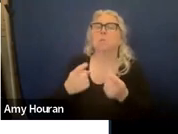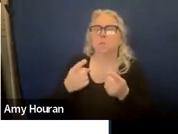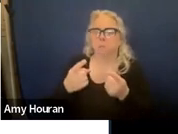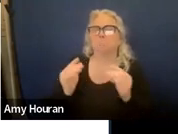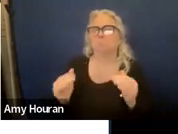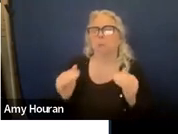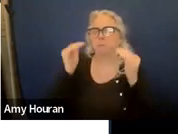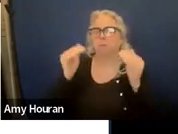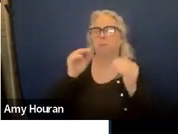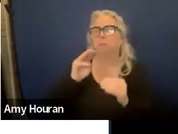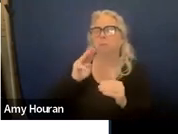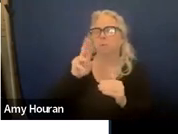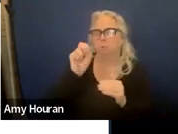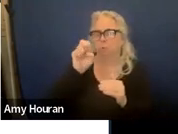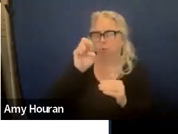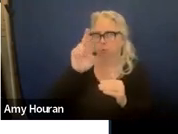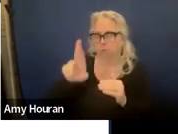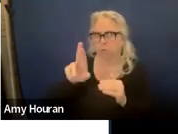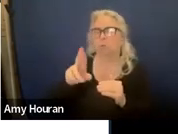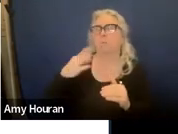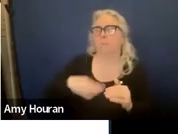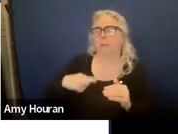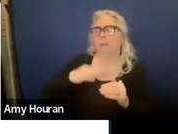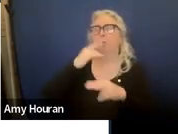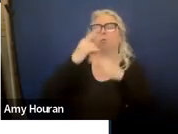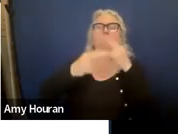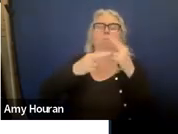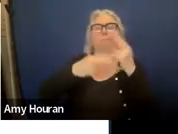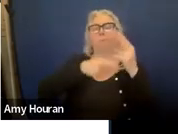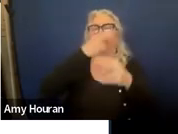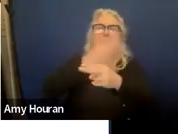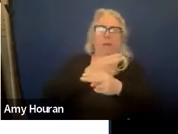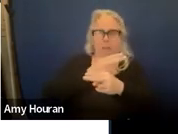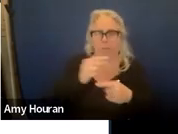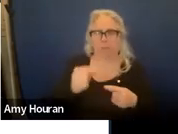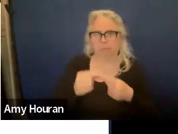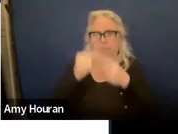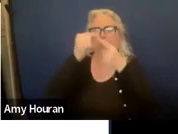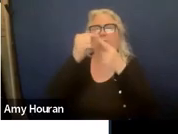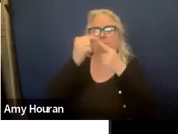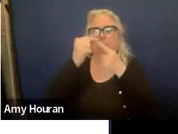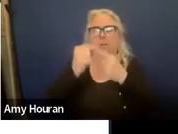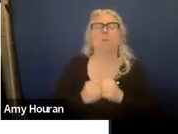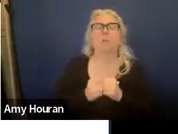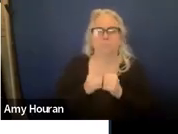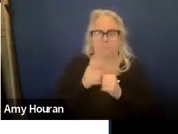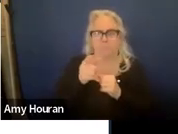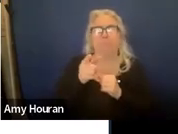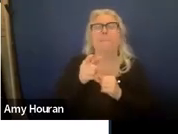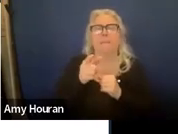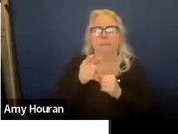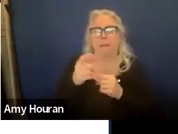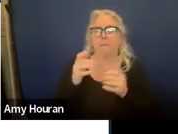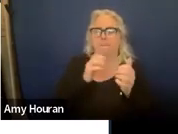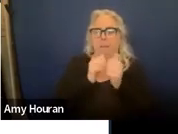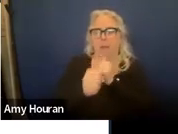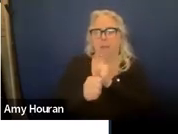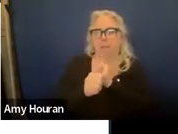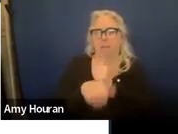MUSER, the Maine Unified Special Ed Regulations. That was passed through LD 98 as of October